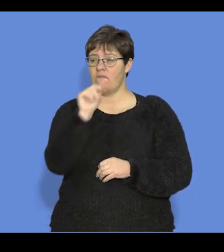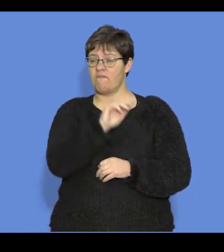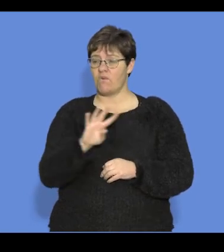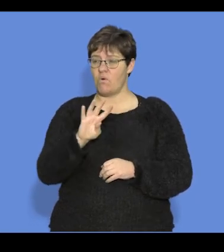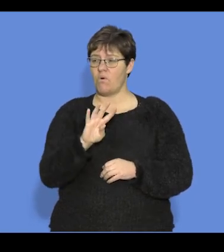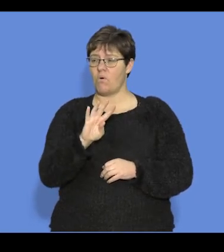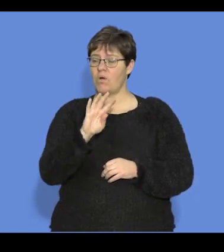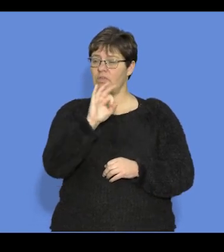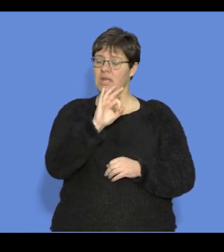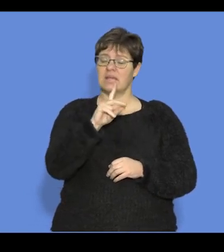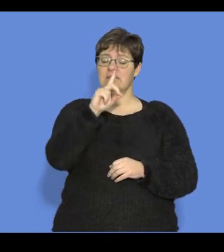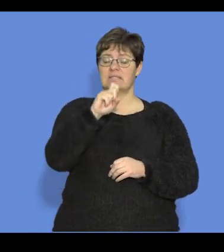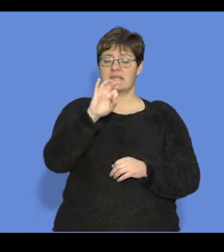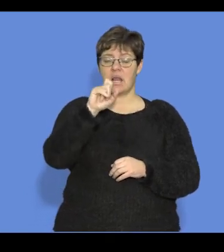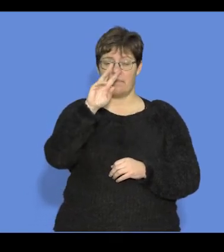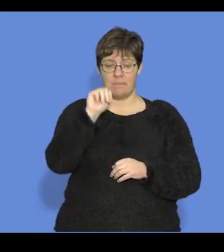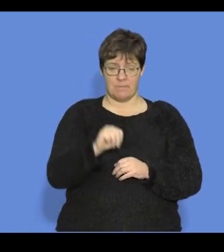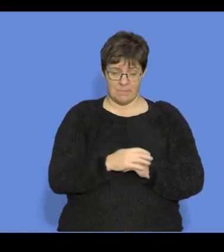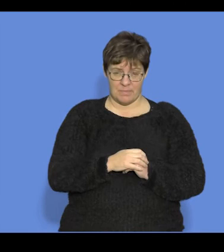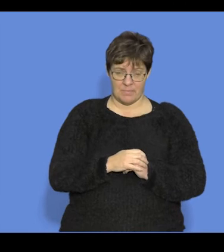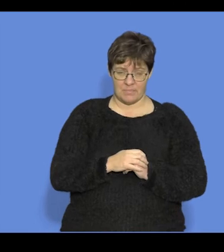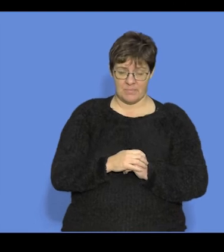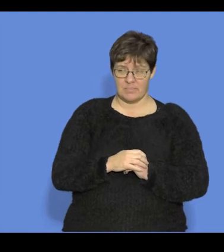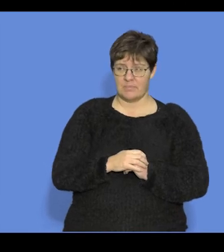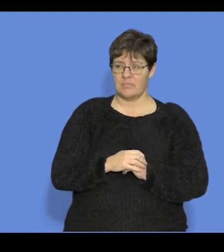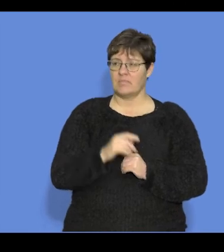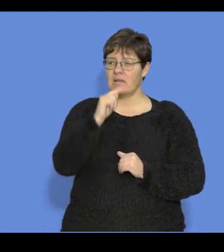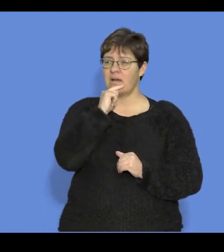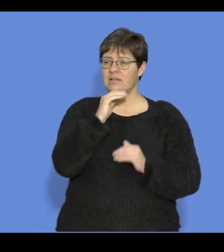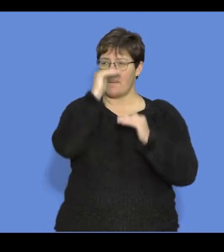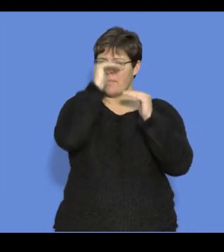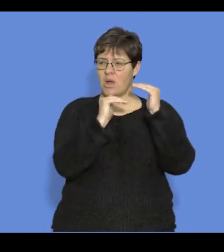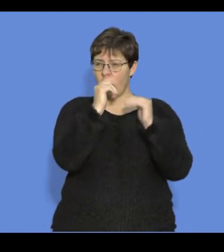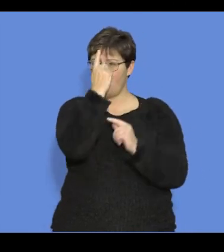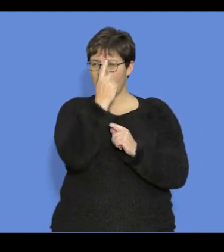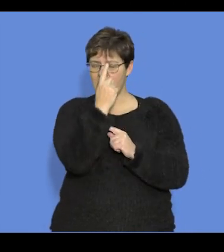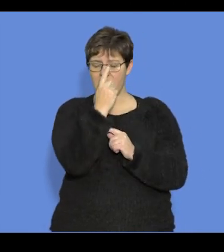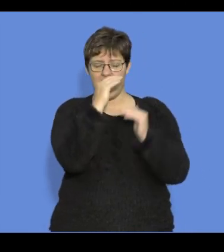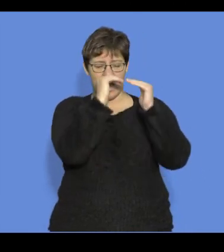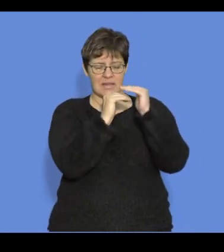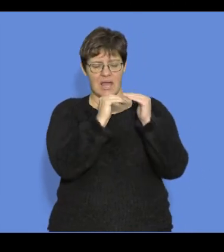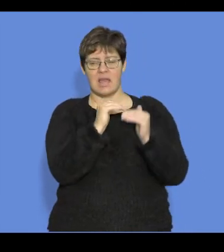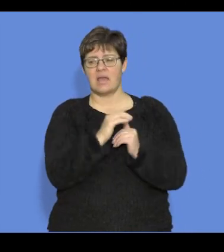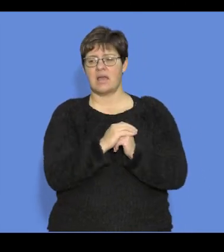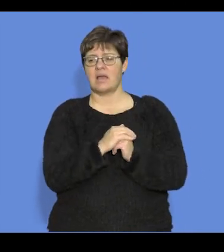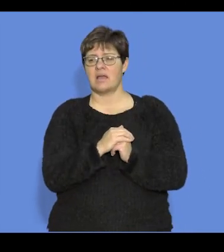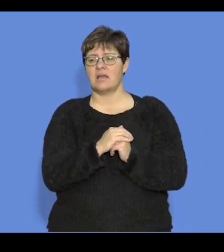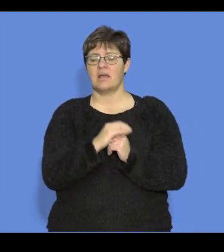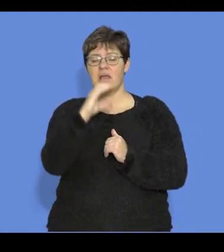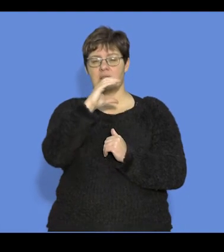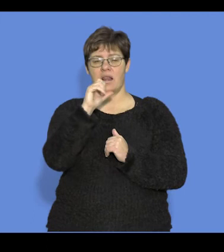function of layer 1? That's just underneath the epidermis, and that's where the parenchyma is. So its function would